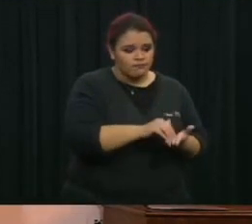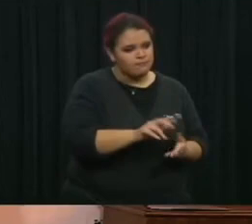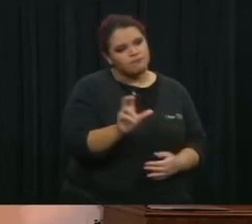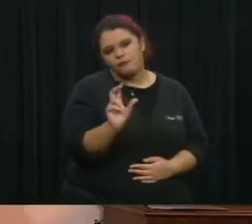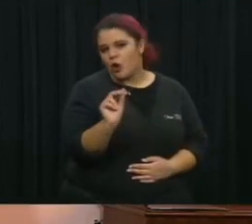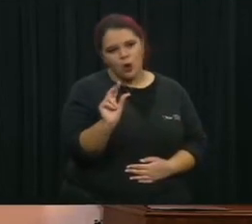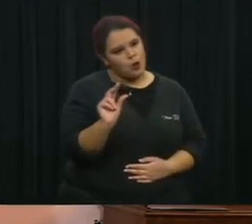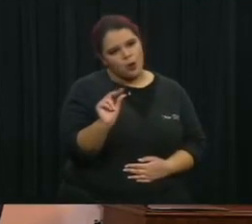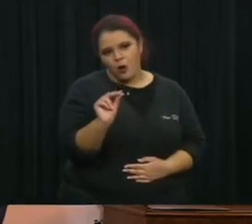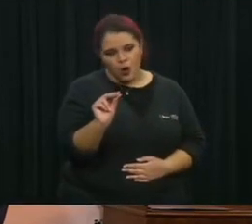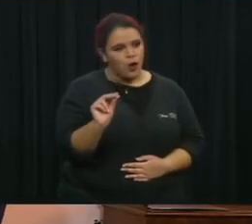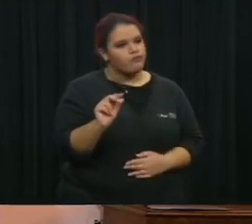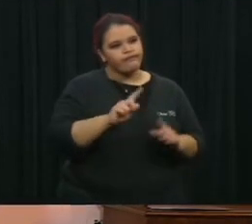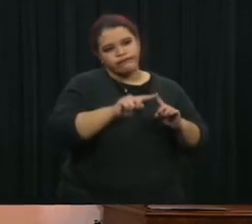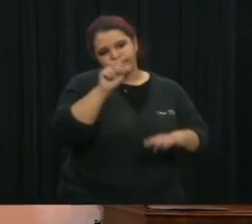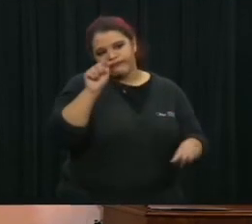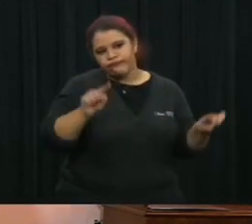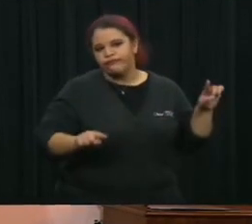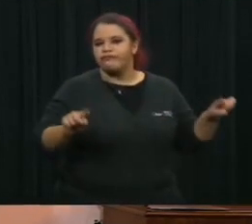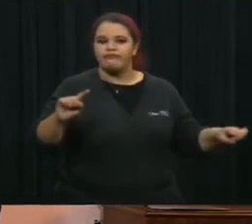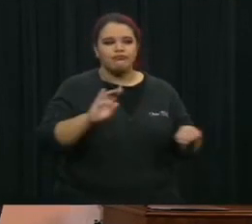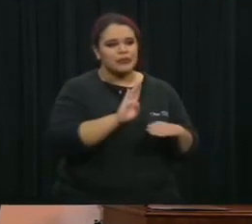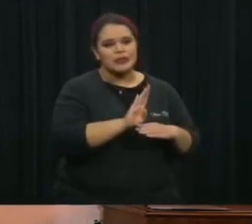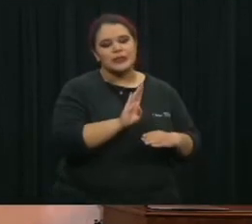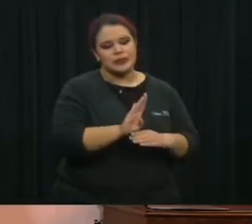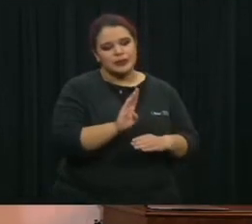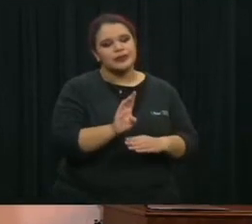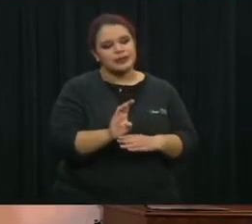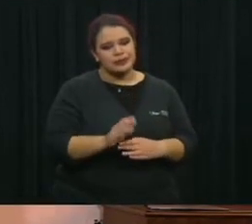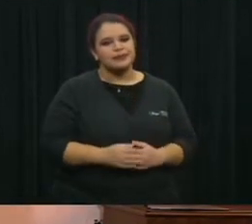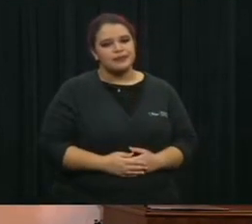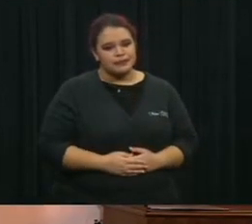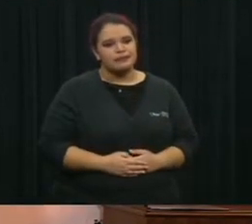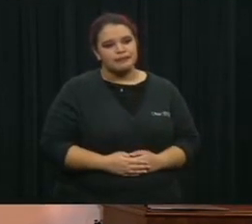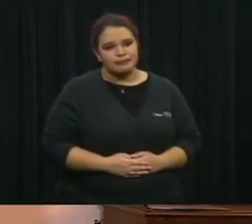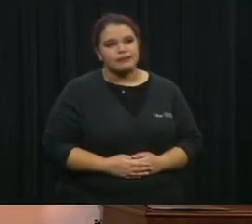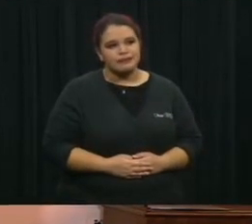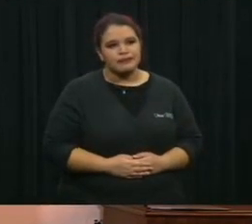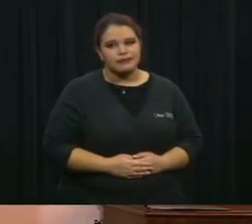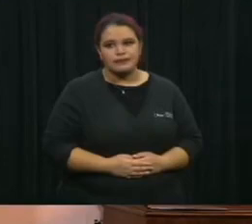It was a wide range of different types of businesses.